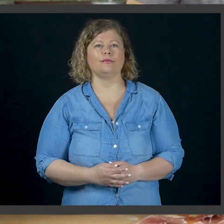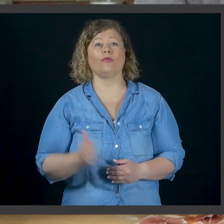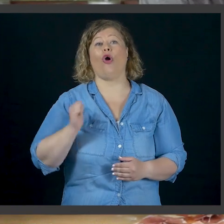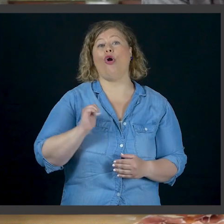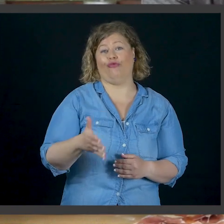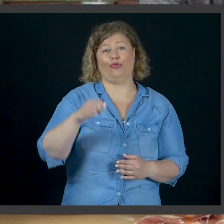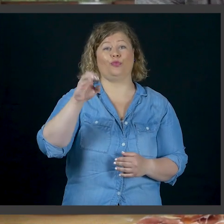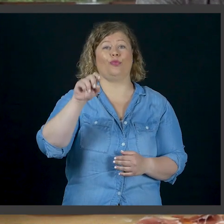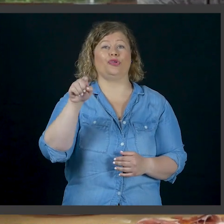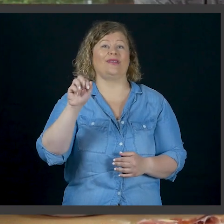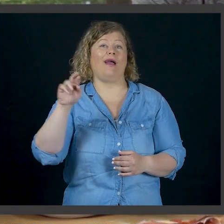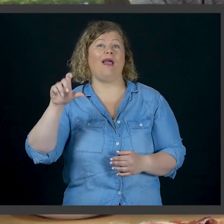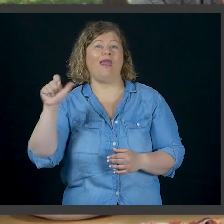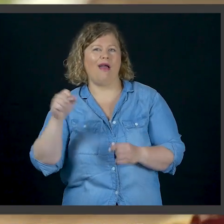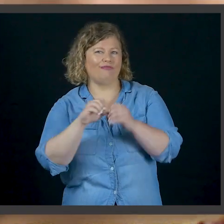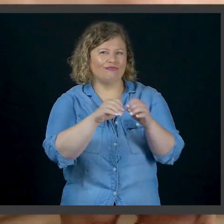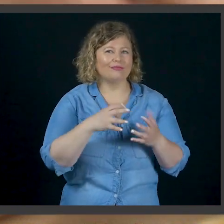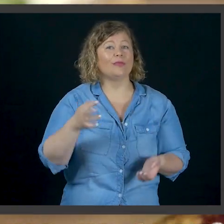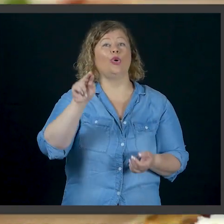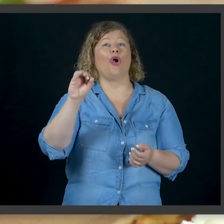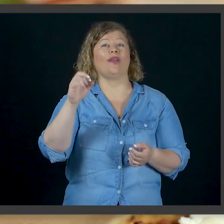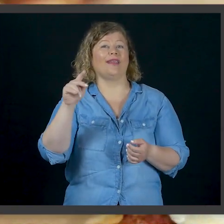of course, some mozzarella